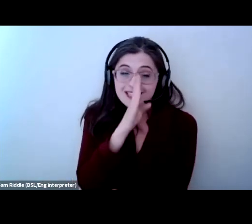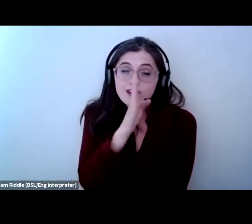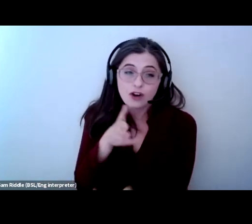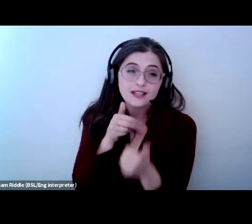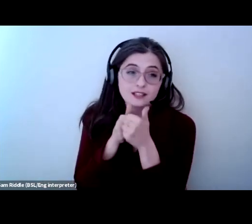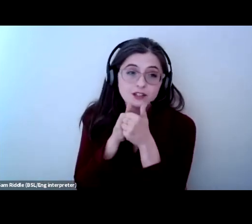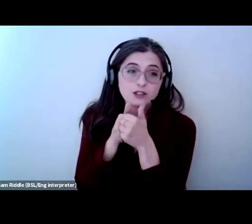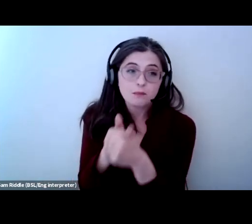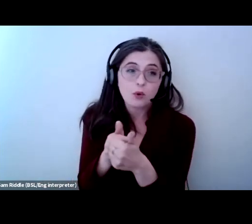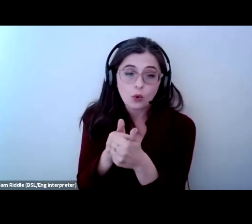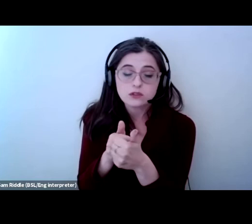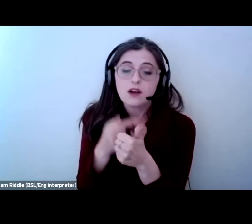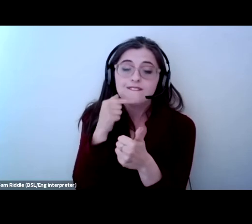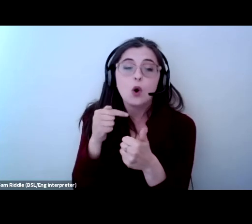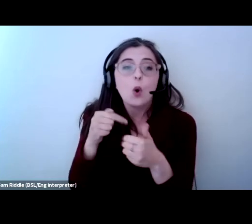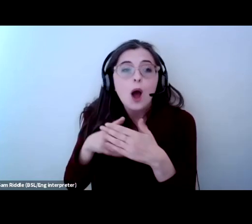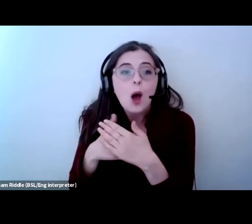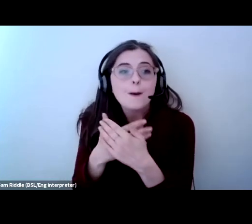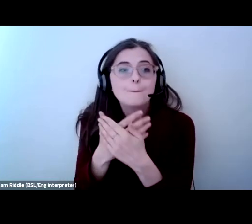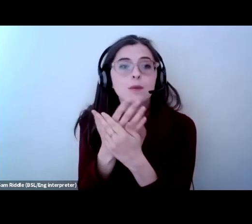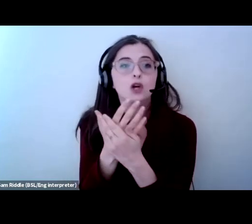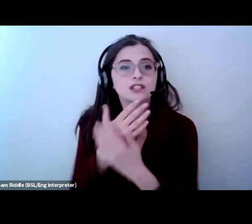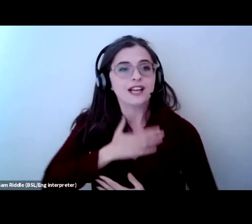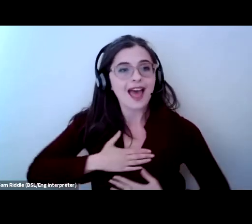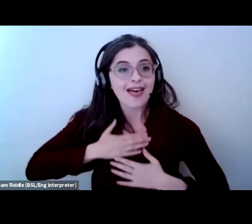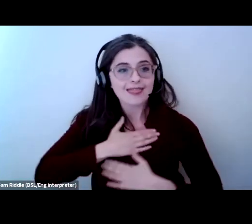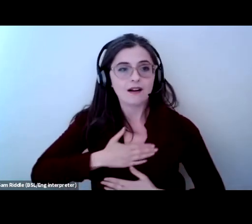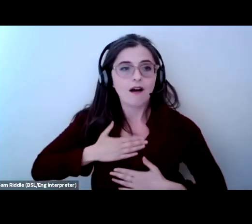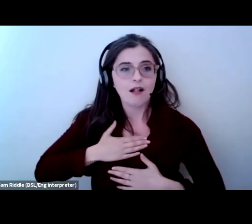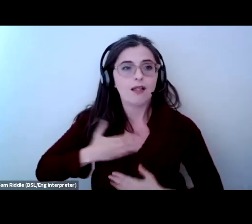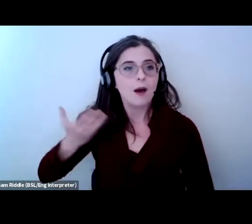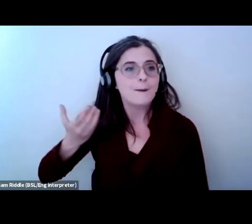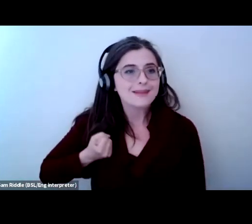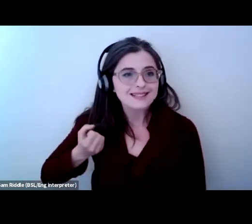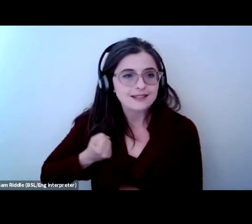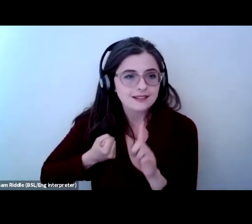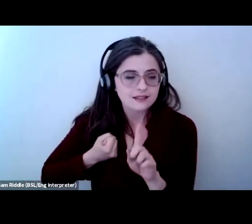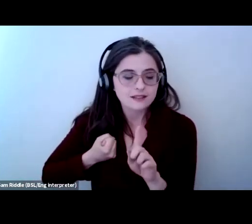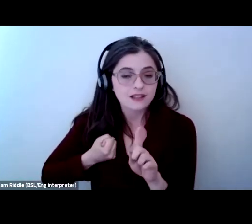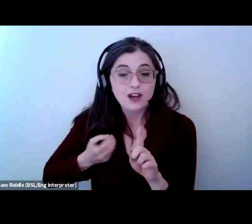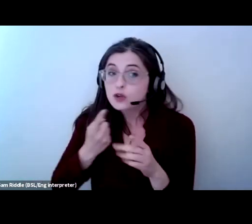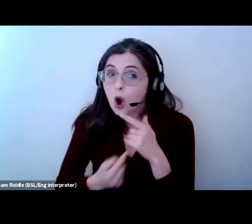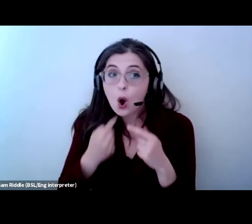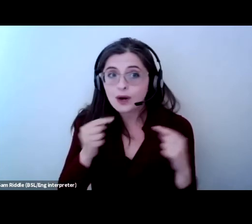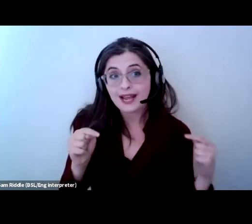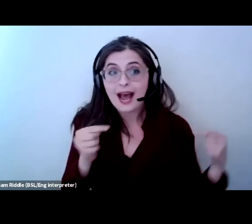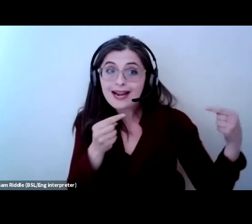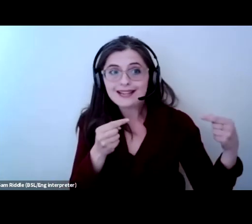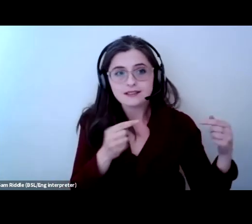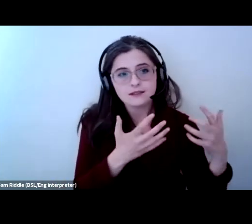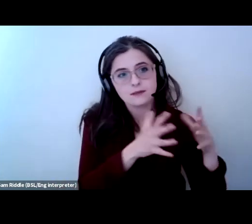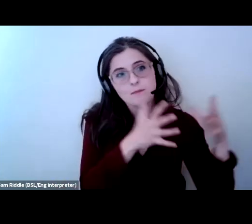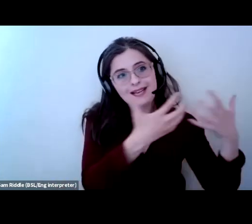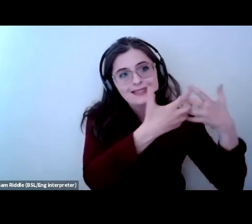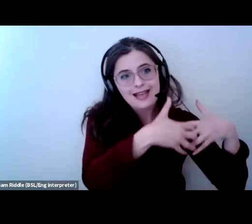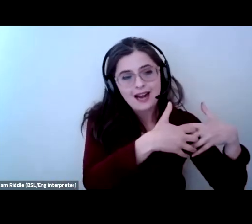direct support for emerging and ethical businesses. So not only against the big tech, but whatever we do against